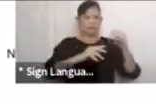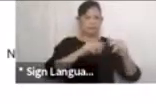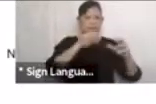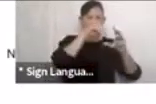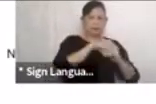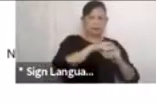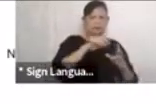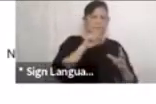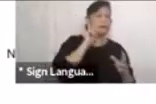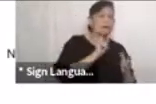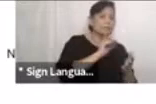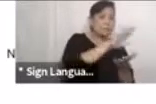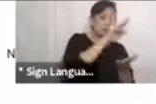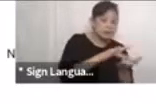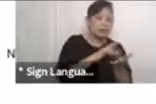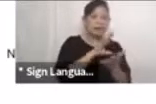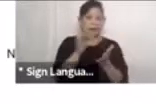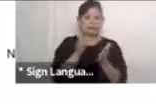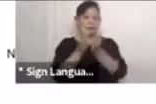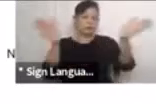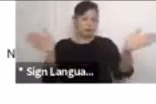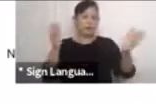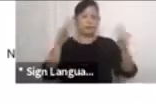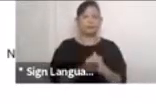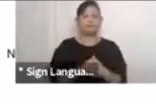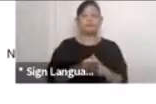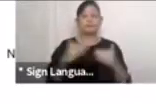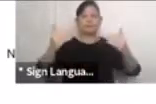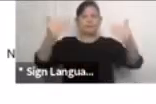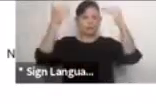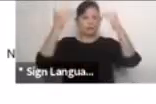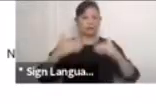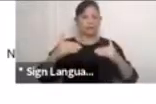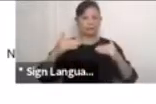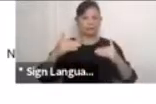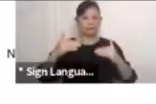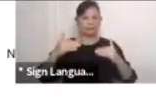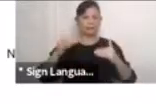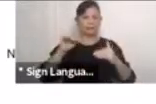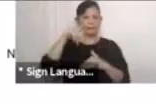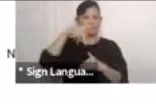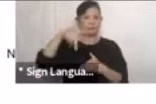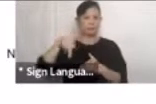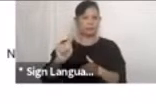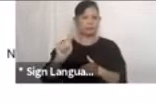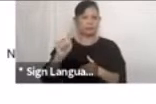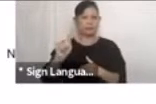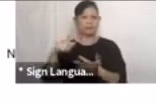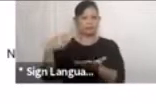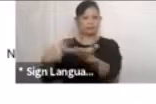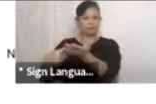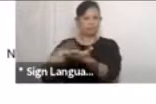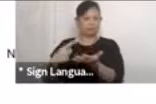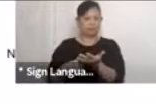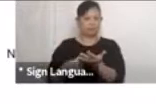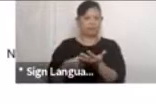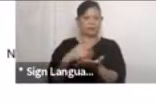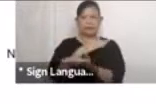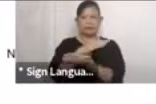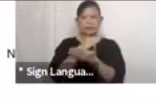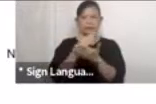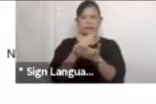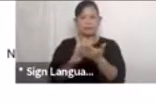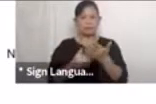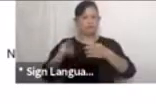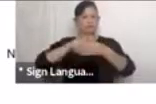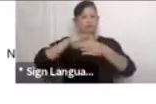community. So the next slide will also talk about some of the other results